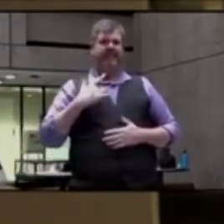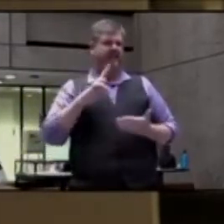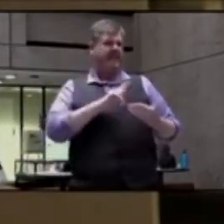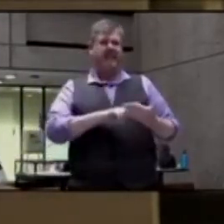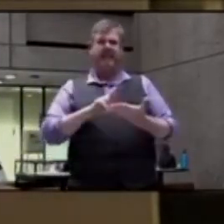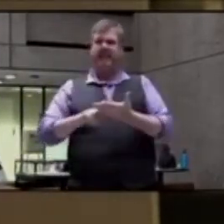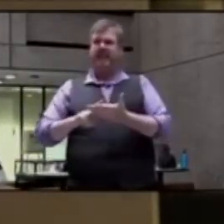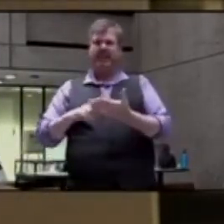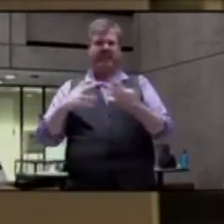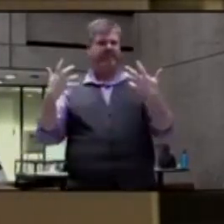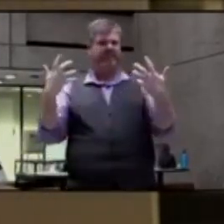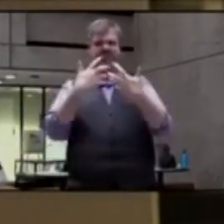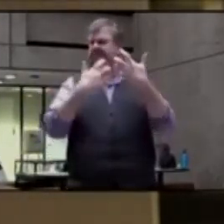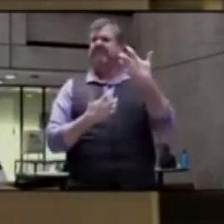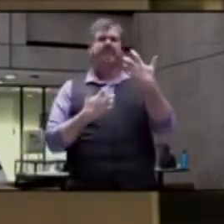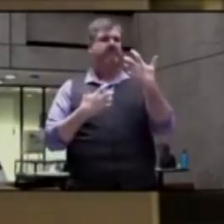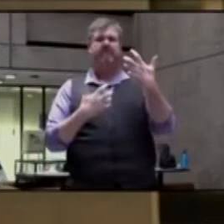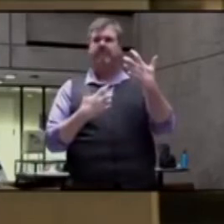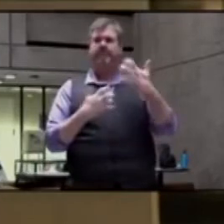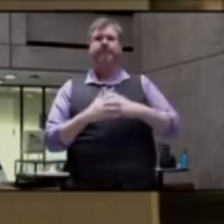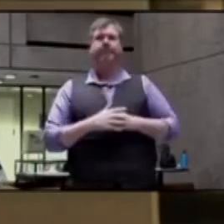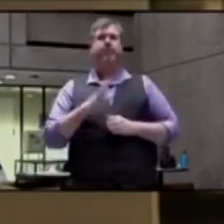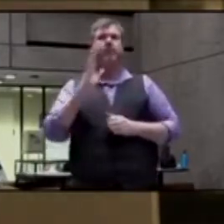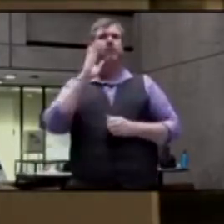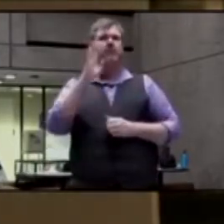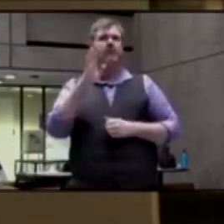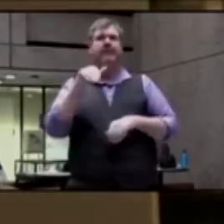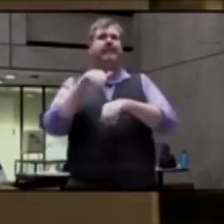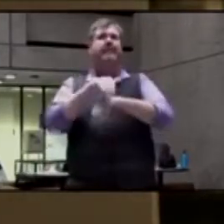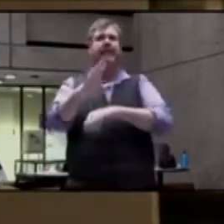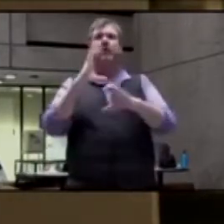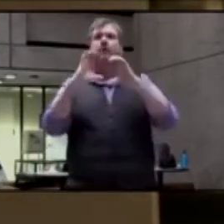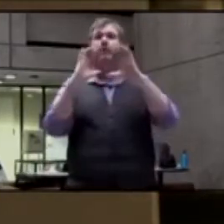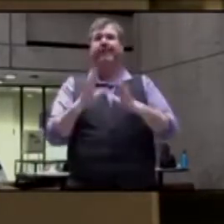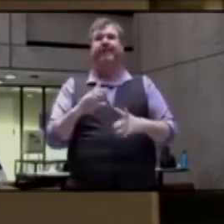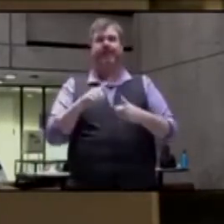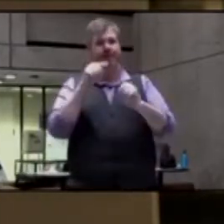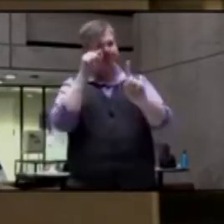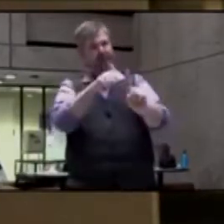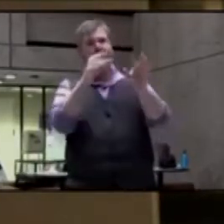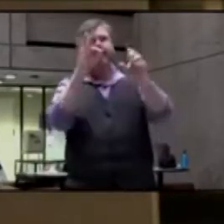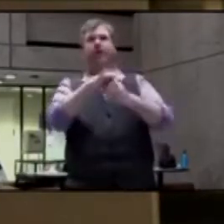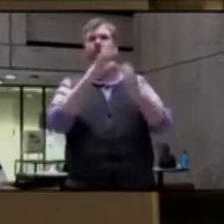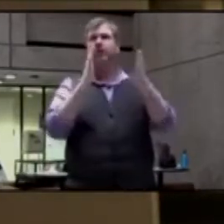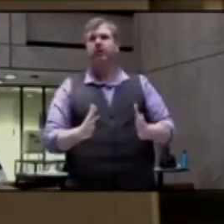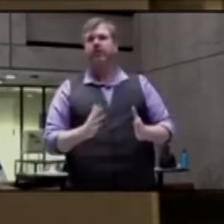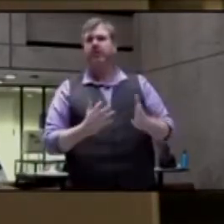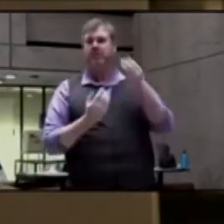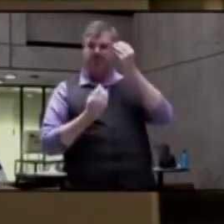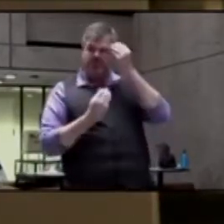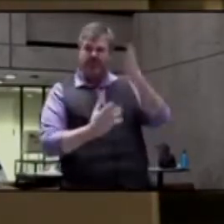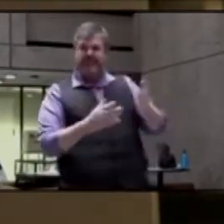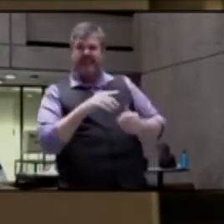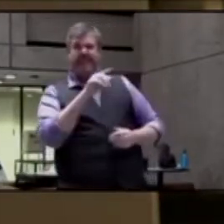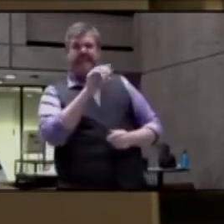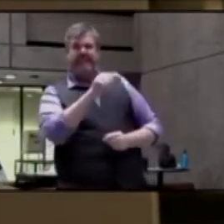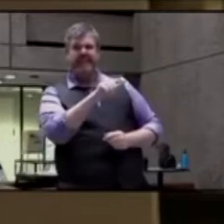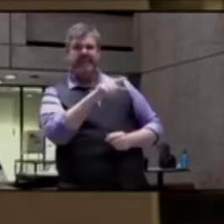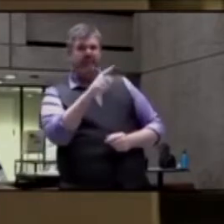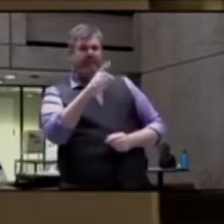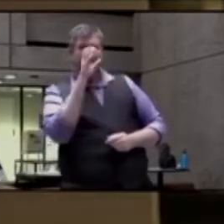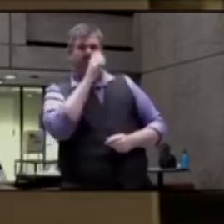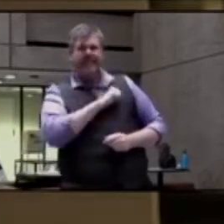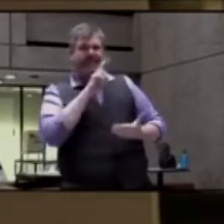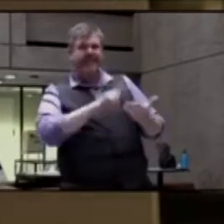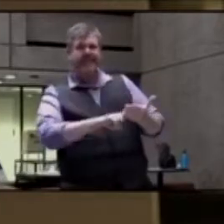a communication to our voter to say either you missed putting your signature or we feel your signature doesn't